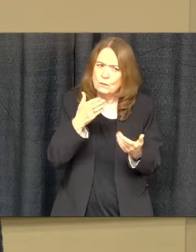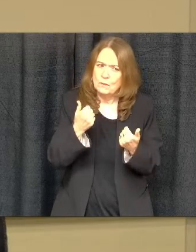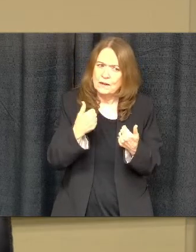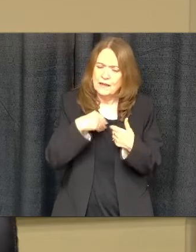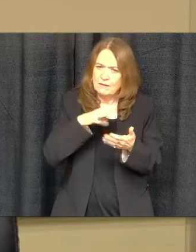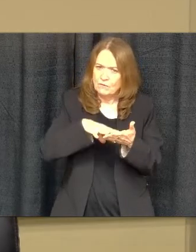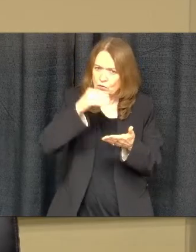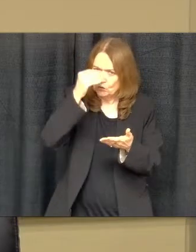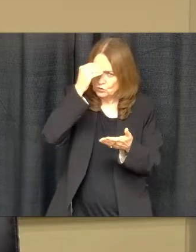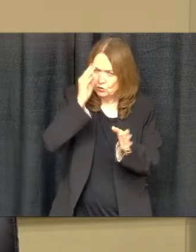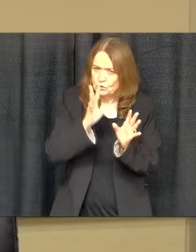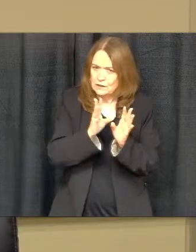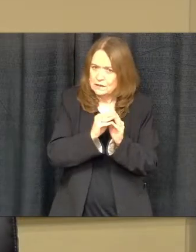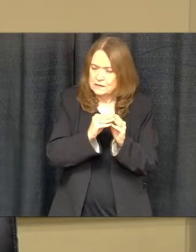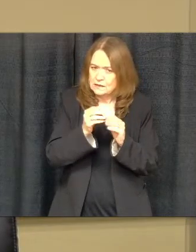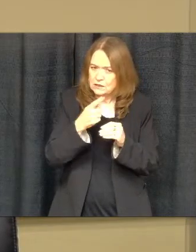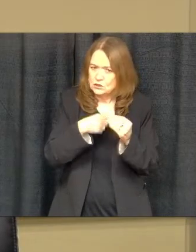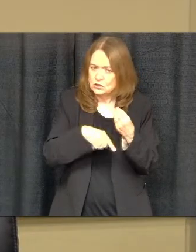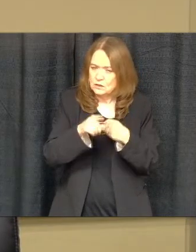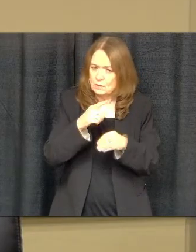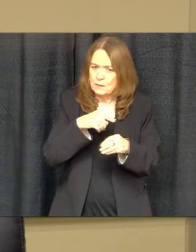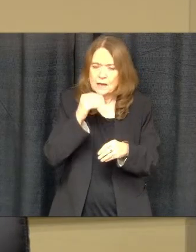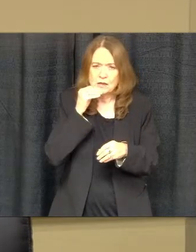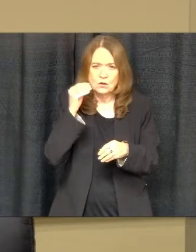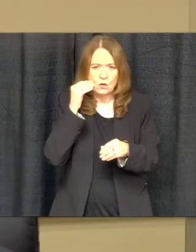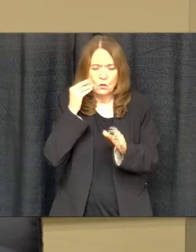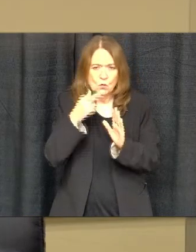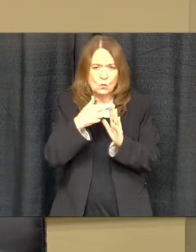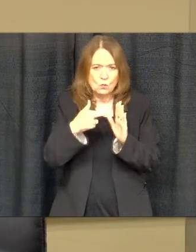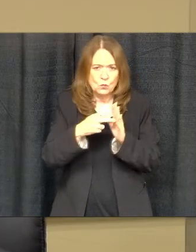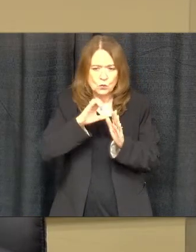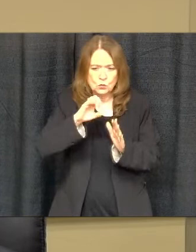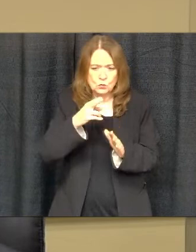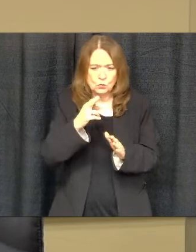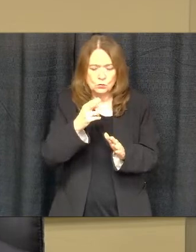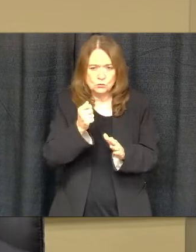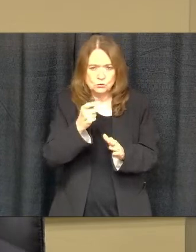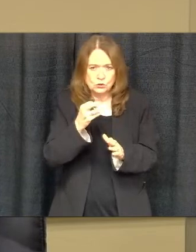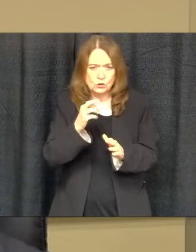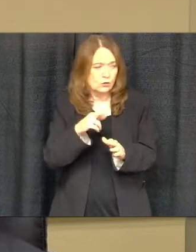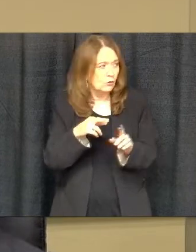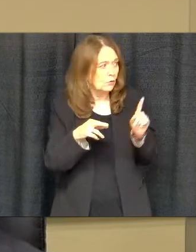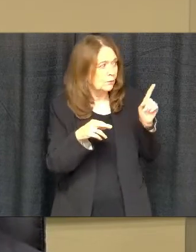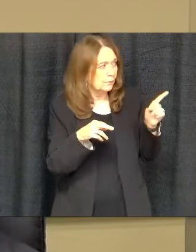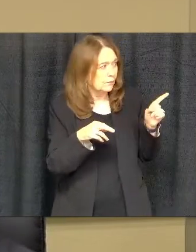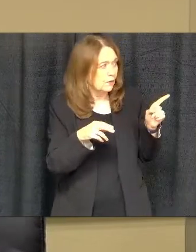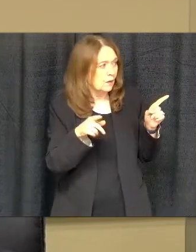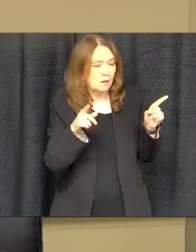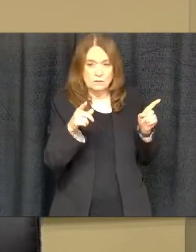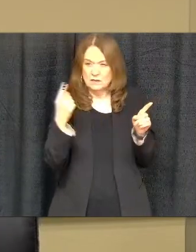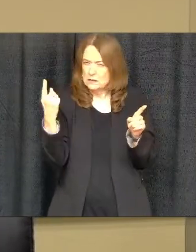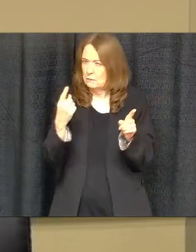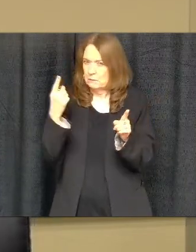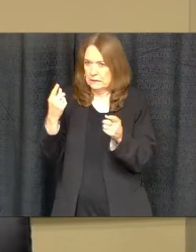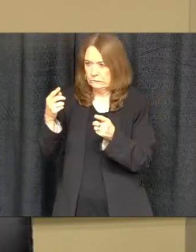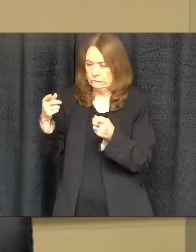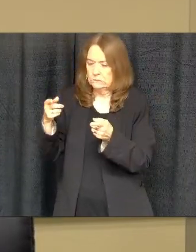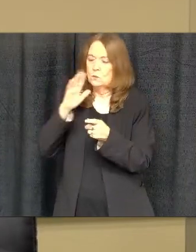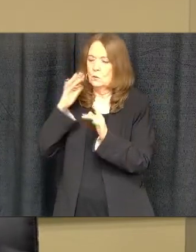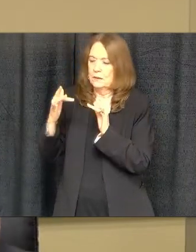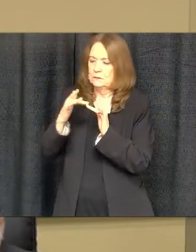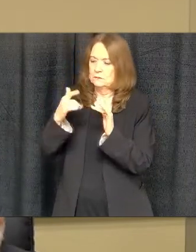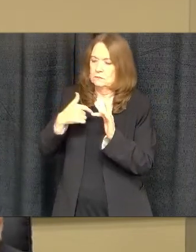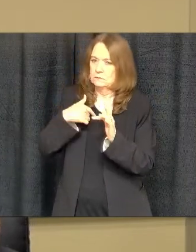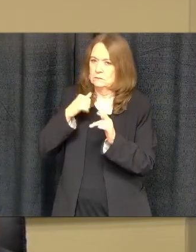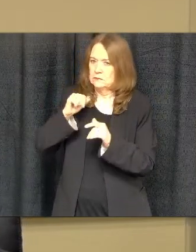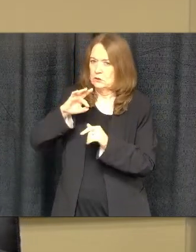session about home rule charter? Mr. Jekyll is going to be reaching out to me in August to set that date. He